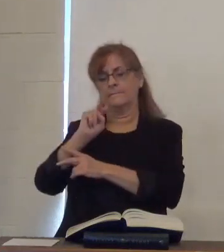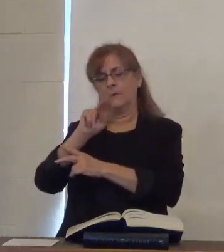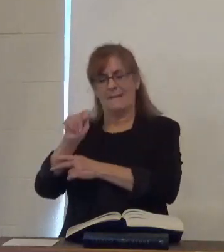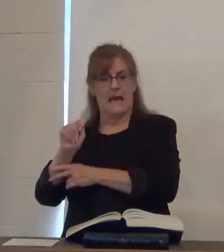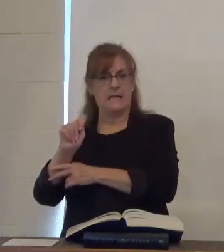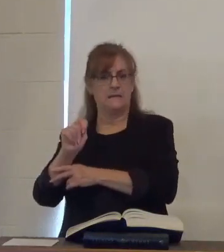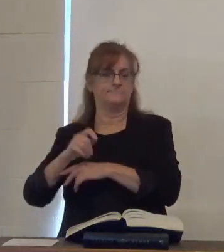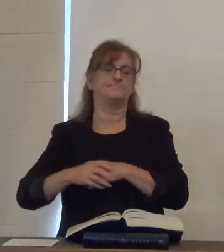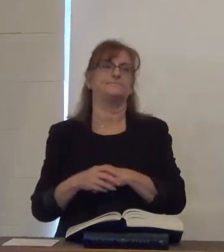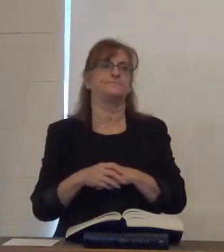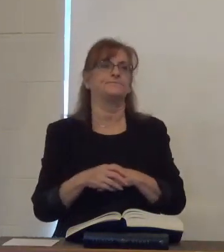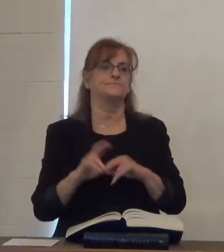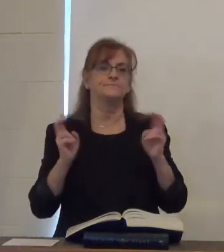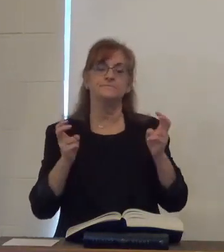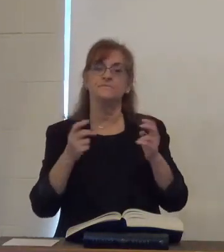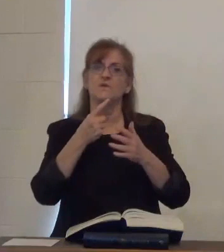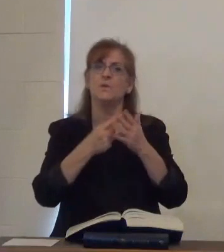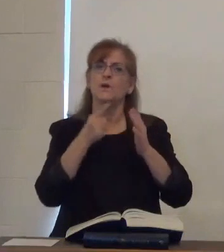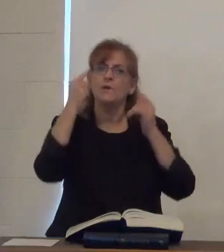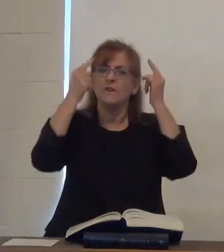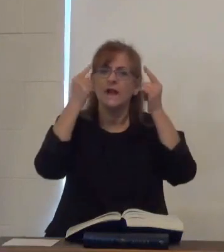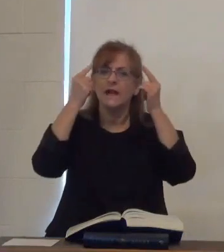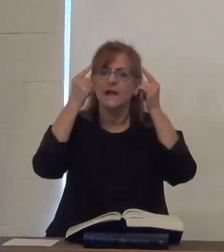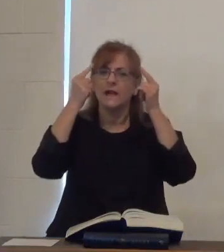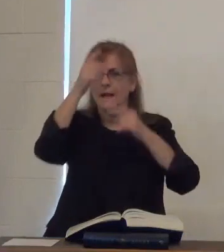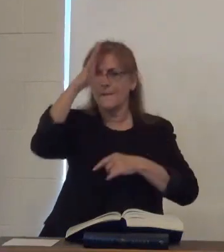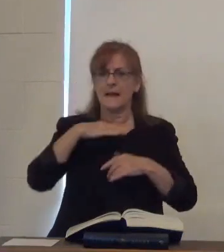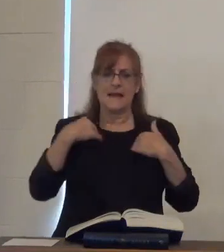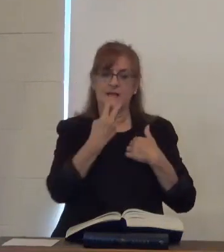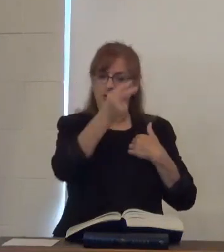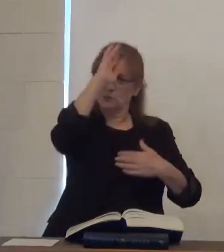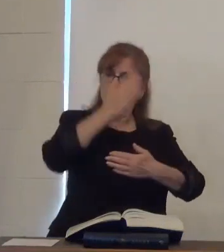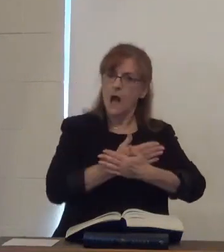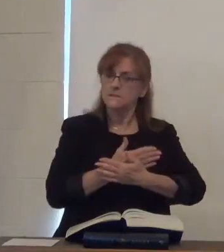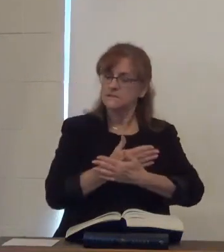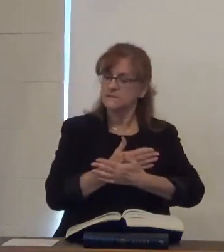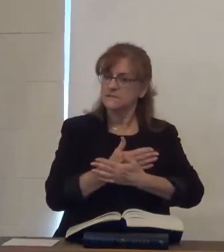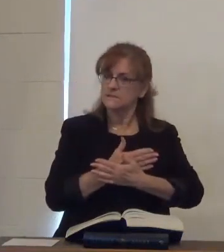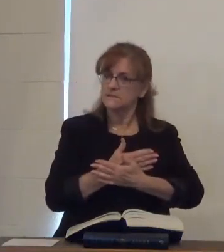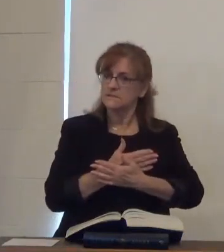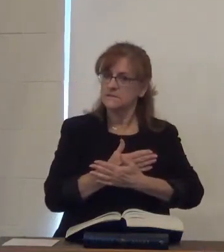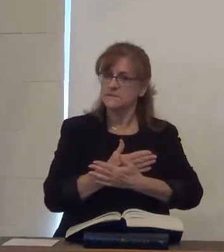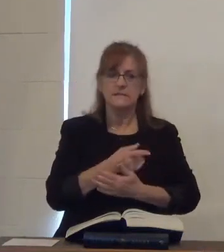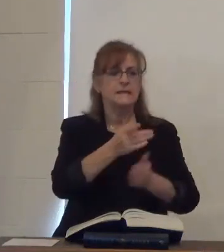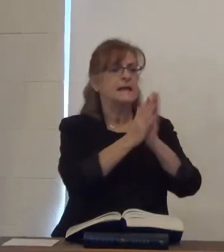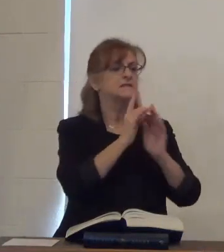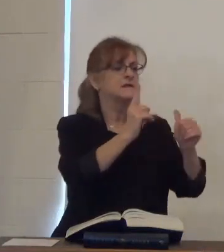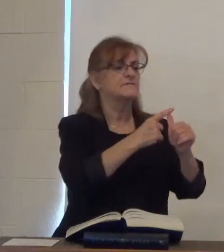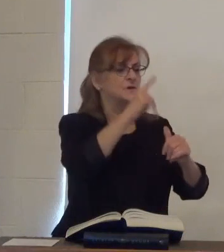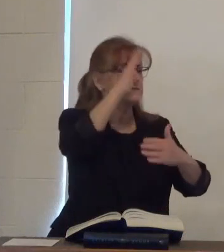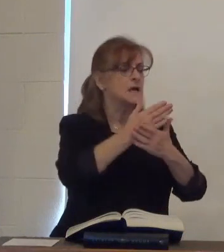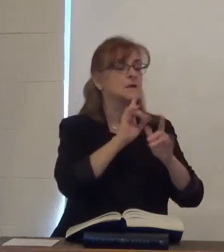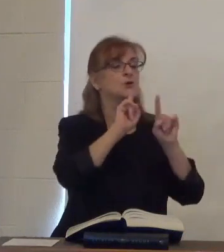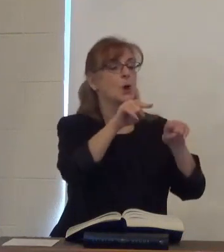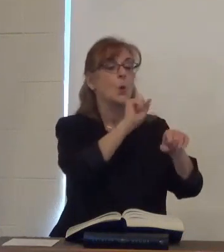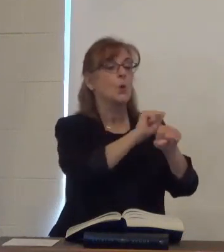21:28. But what think ye? A certain man had two sons, and he came to the first and said, son,